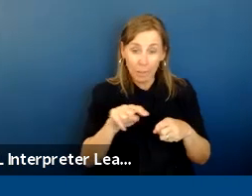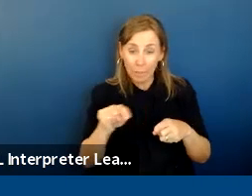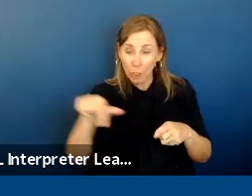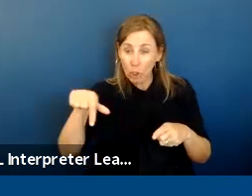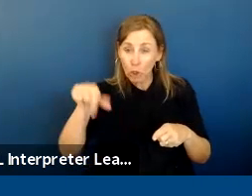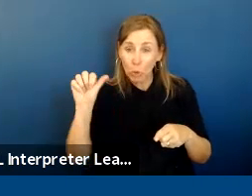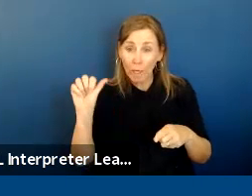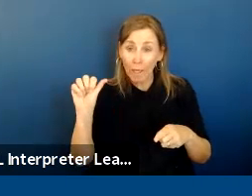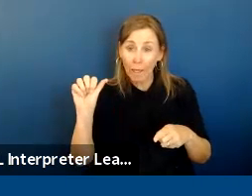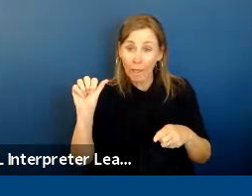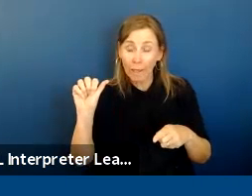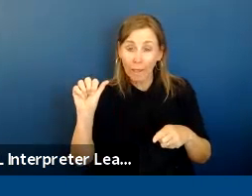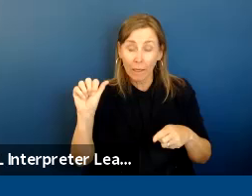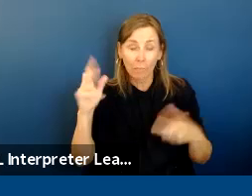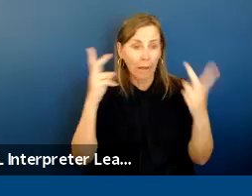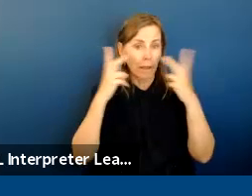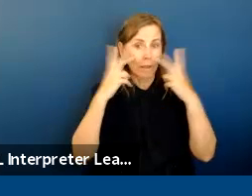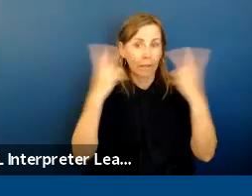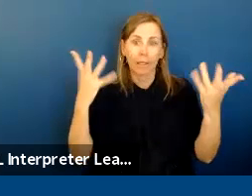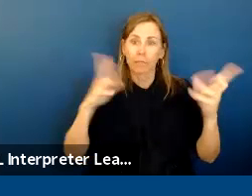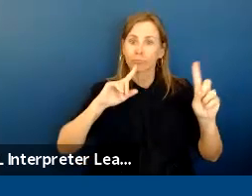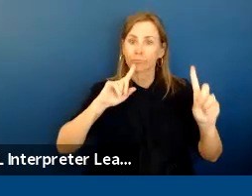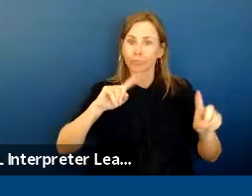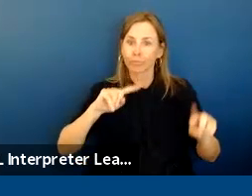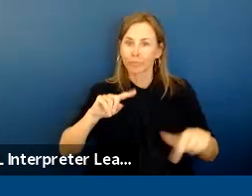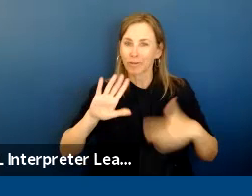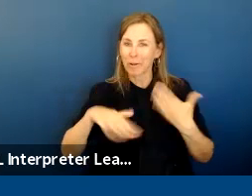and answer box. And I think we got to all of them.